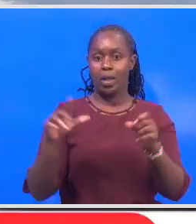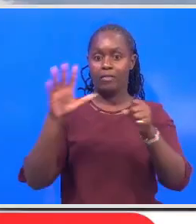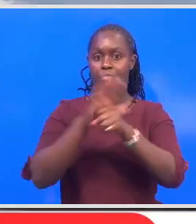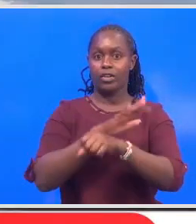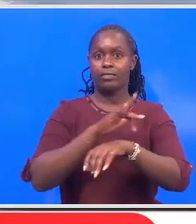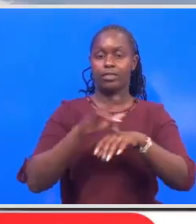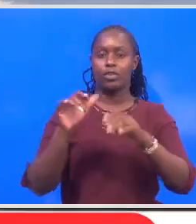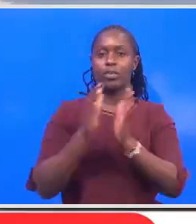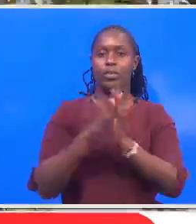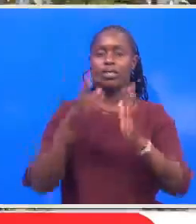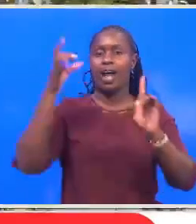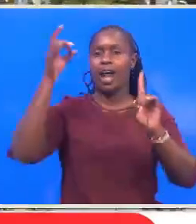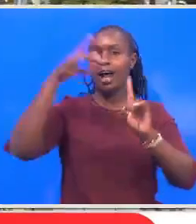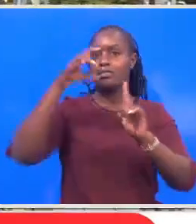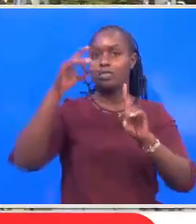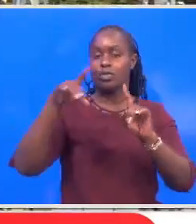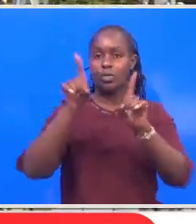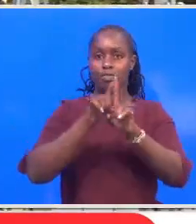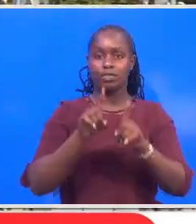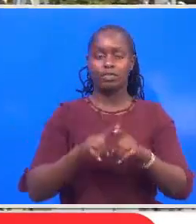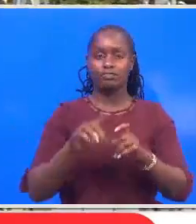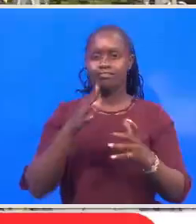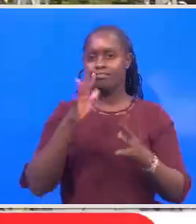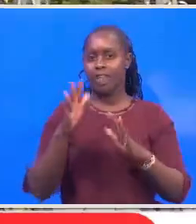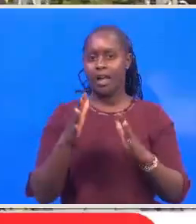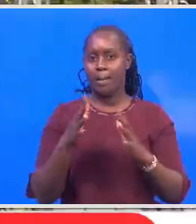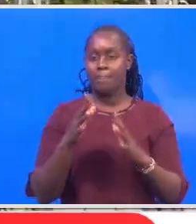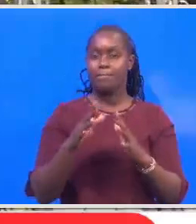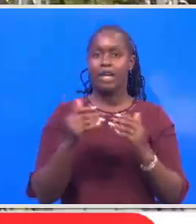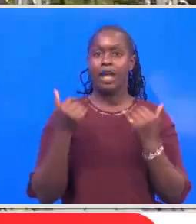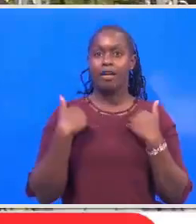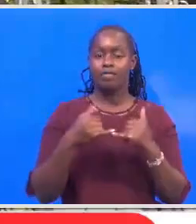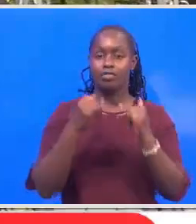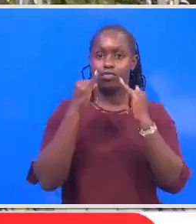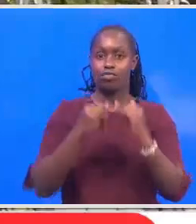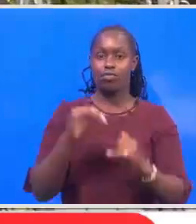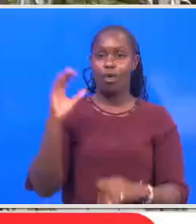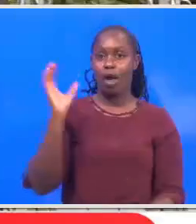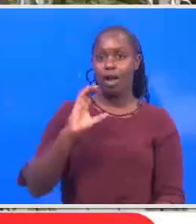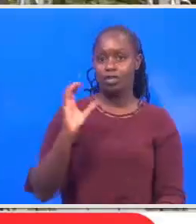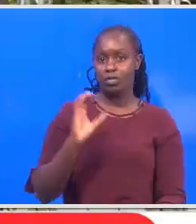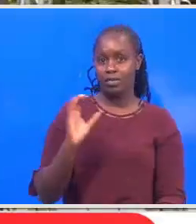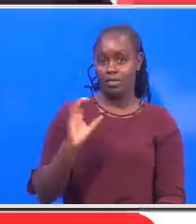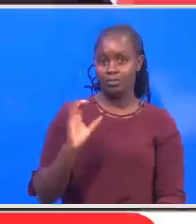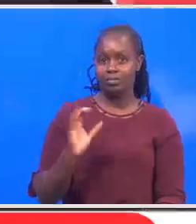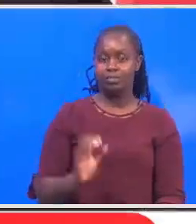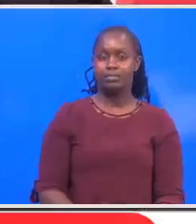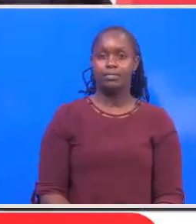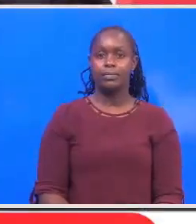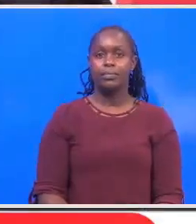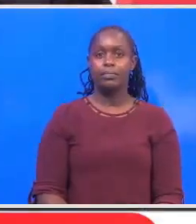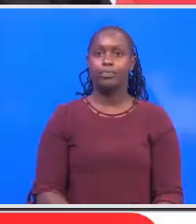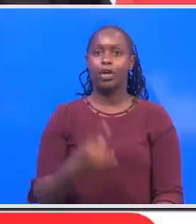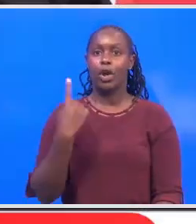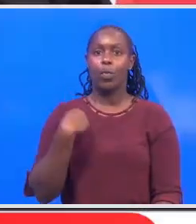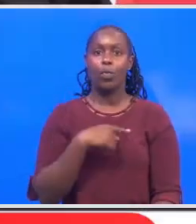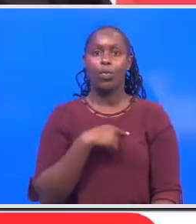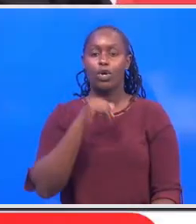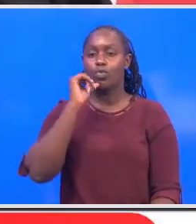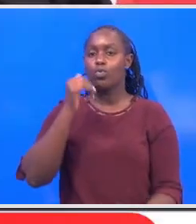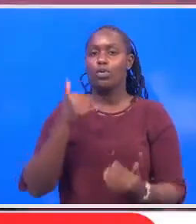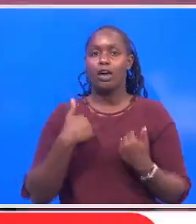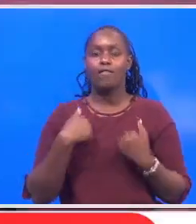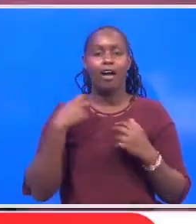with the aspiration of hooking in at least a million new customers to the grid yearly. We do not have a